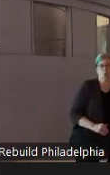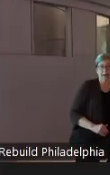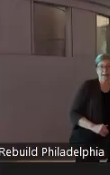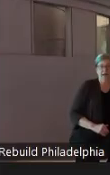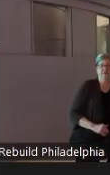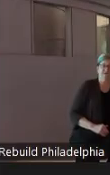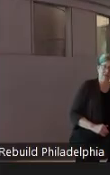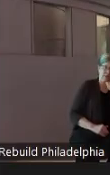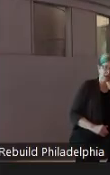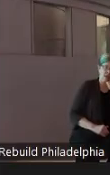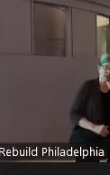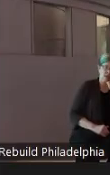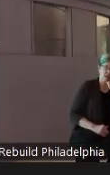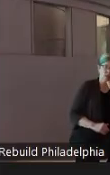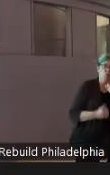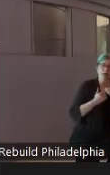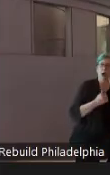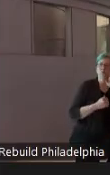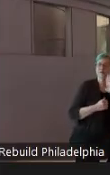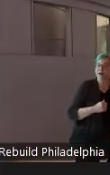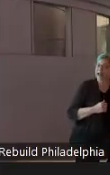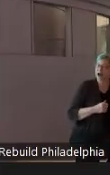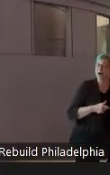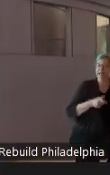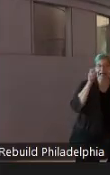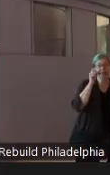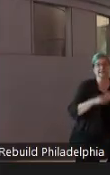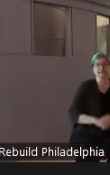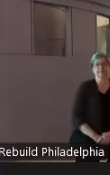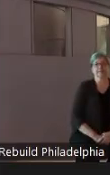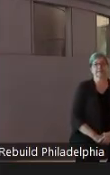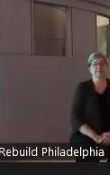white female with brown hair and glasses.